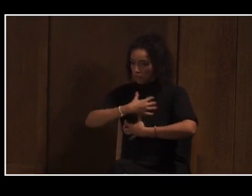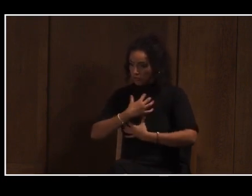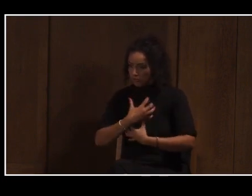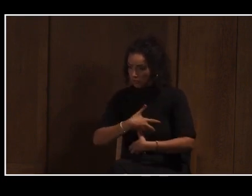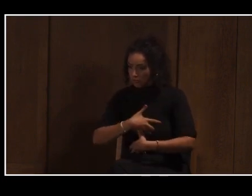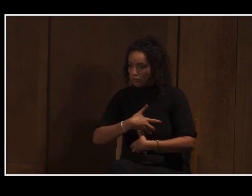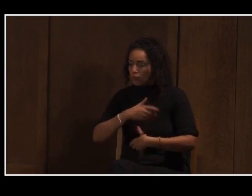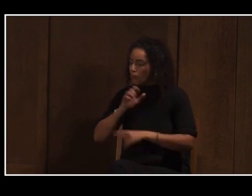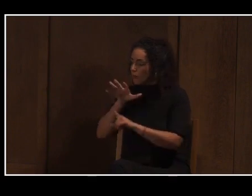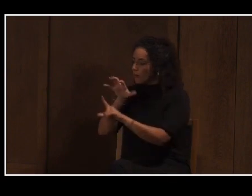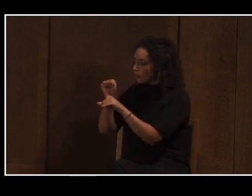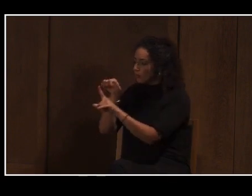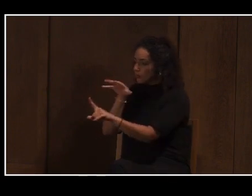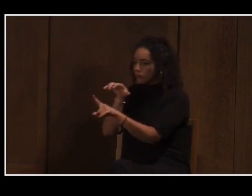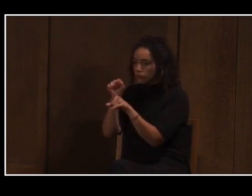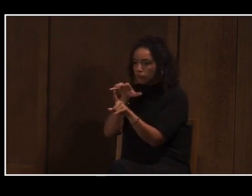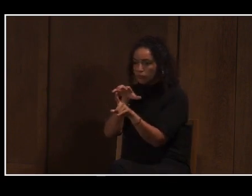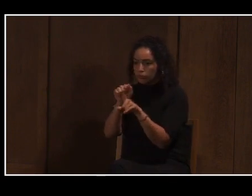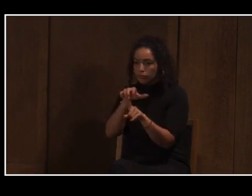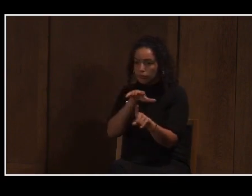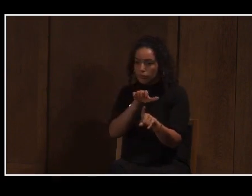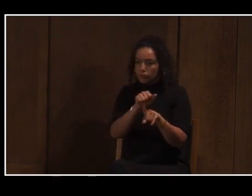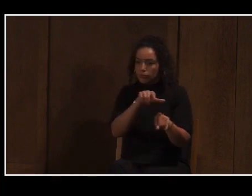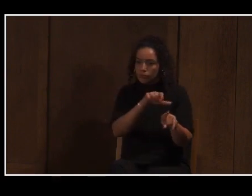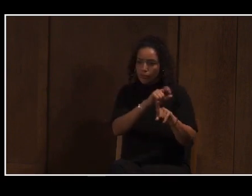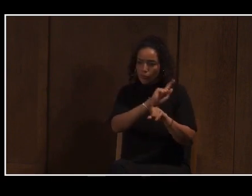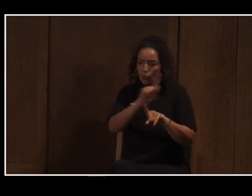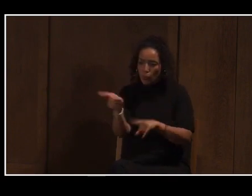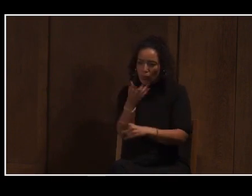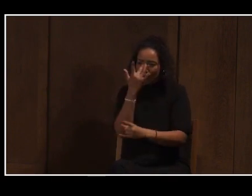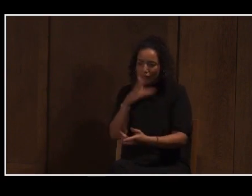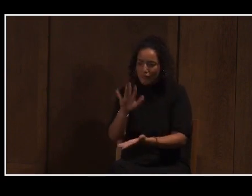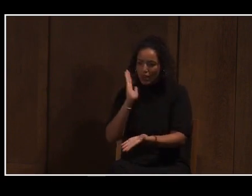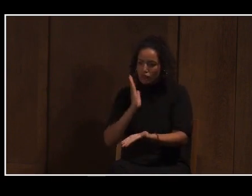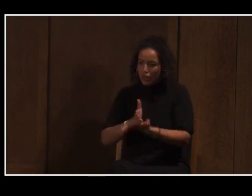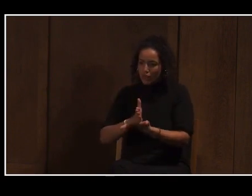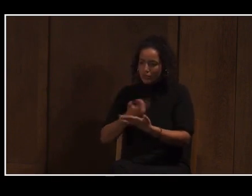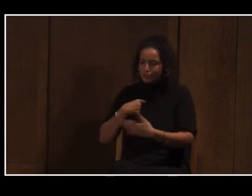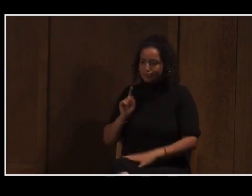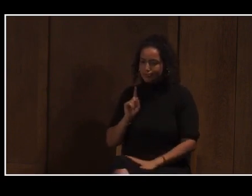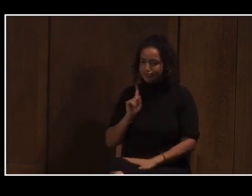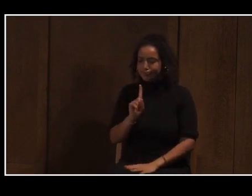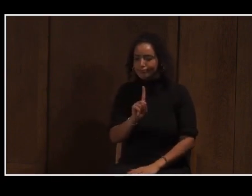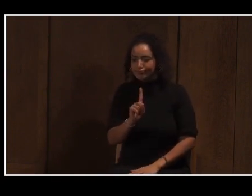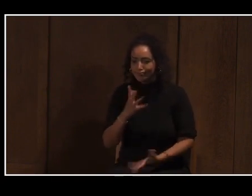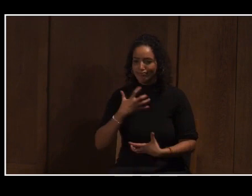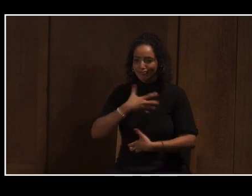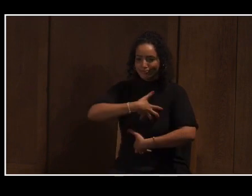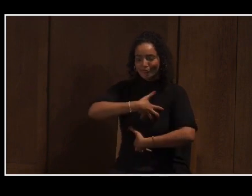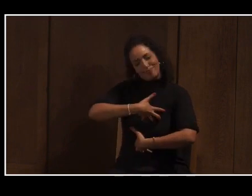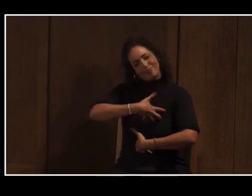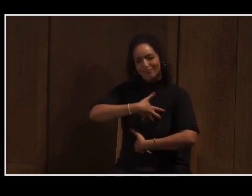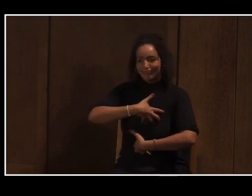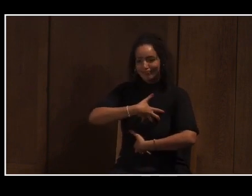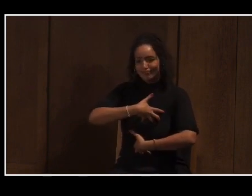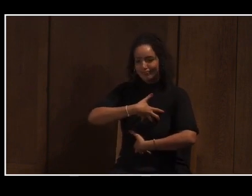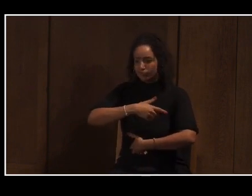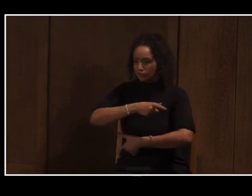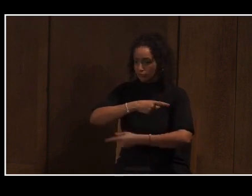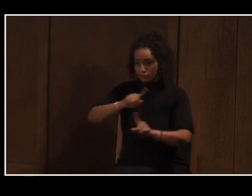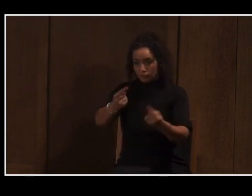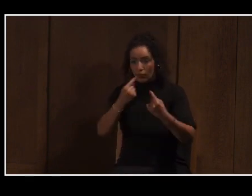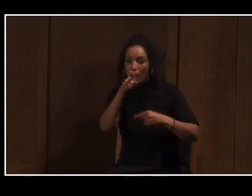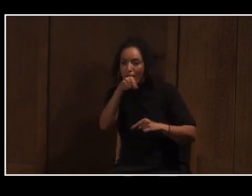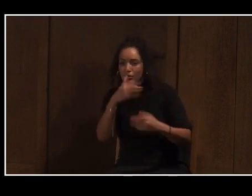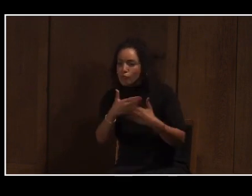of artificial realities that somehow are telling, every one of them is telling you it's more real than all the